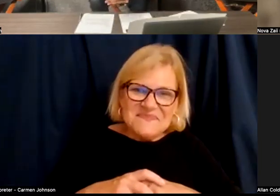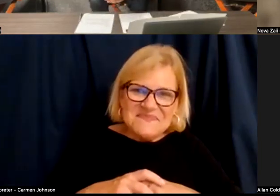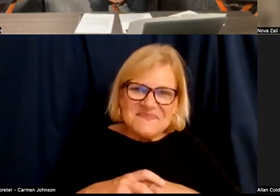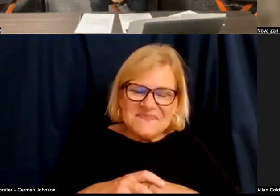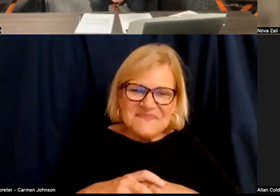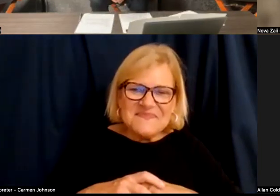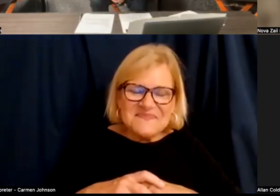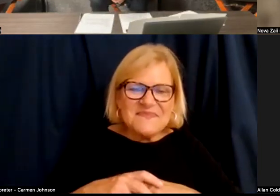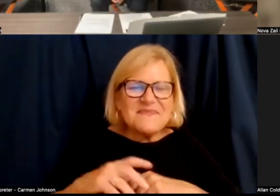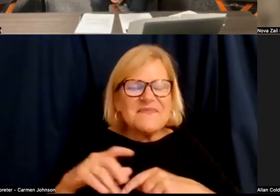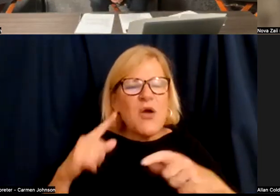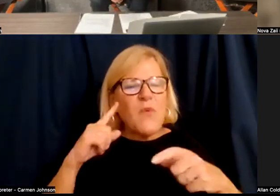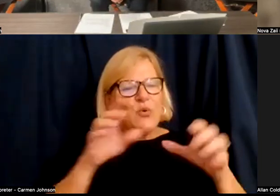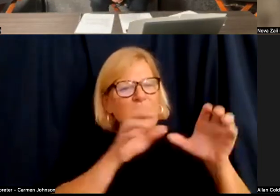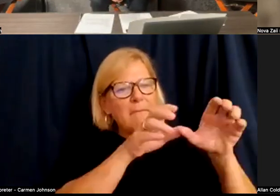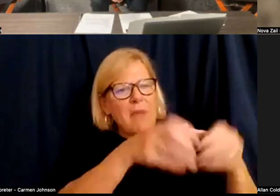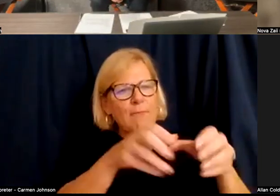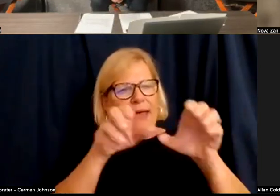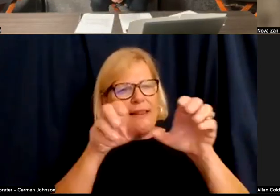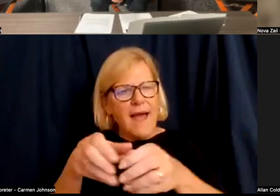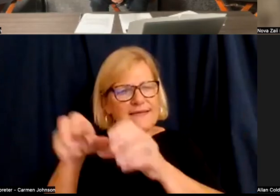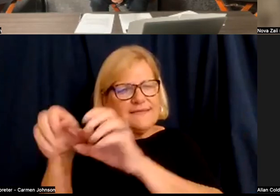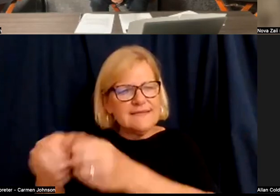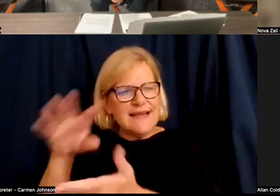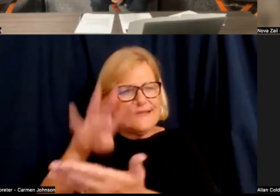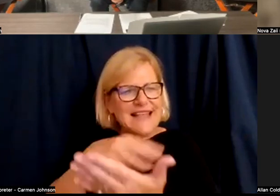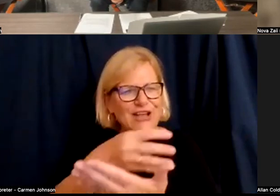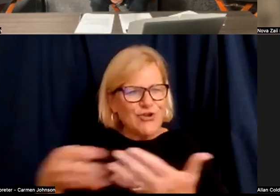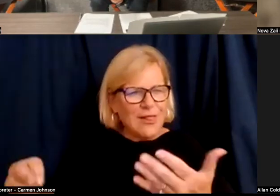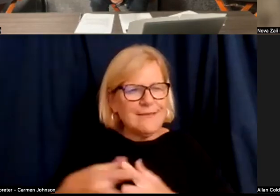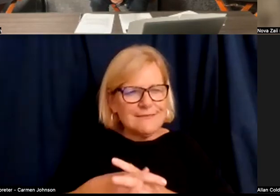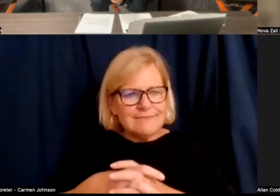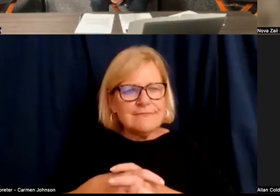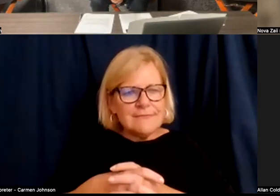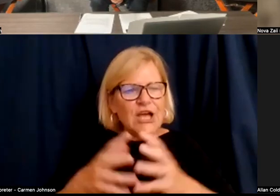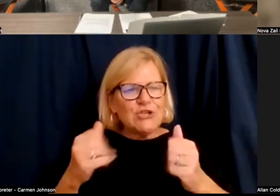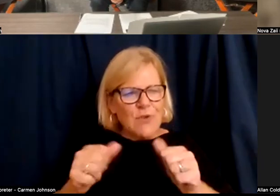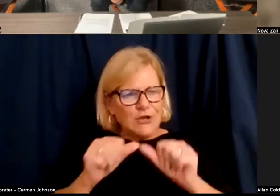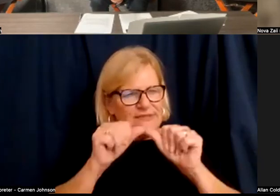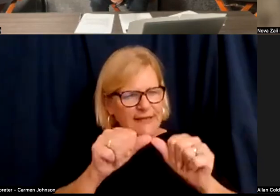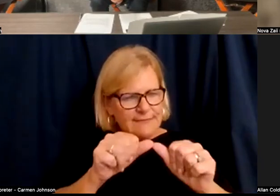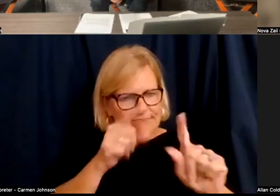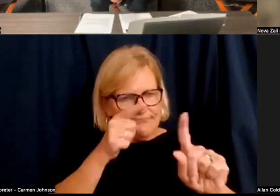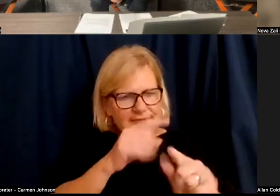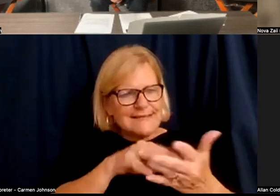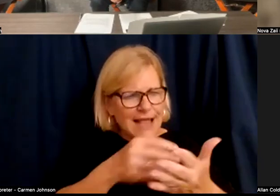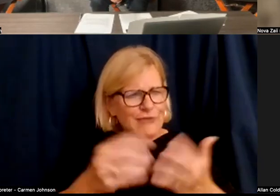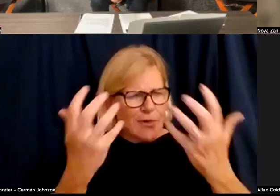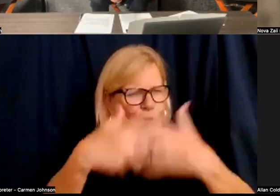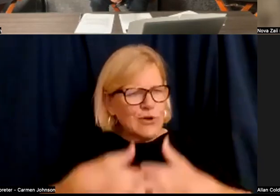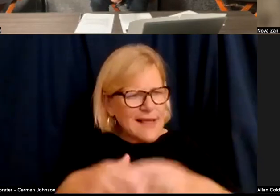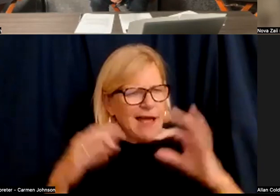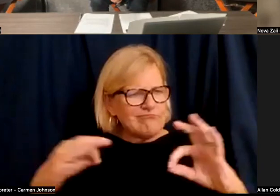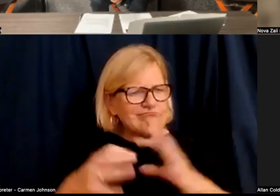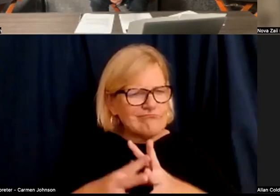when you compartmentalize things and you schedule things out, and try and stick to those schedules, it kind of works out.